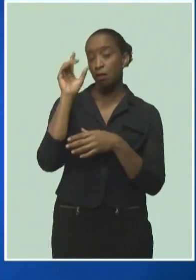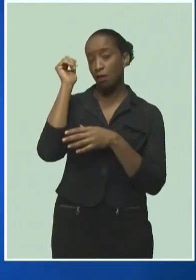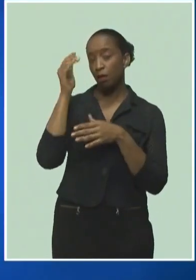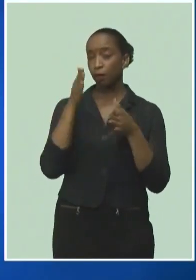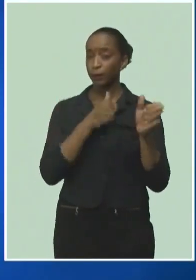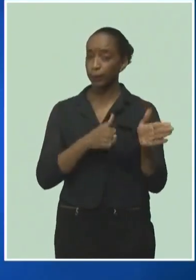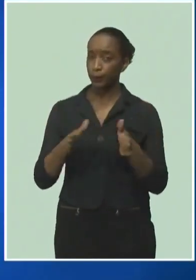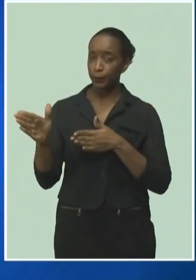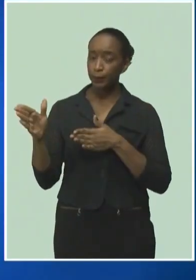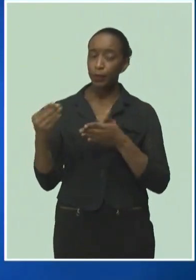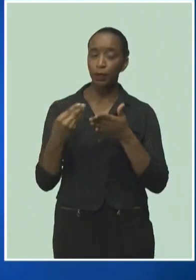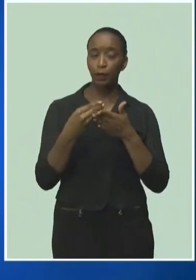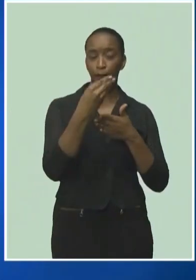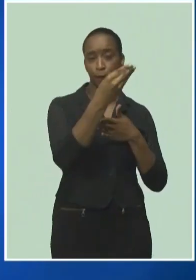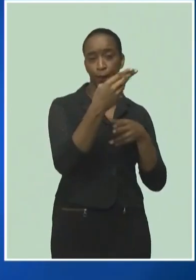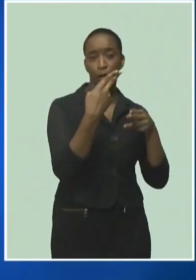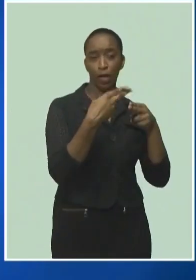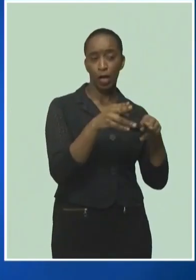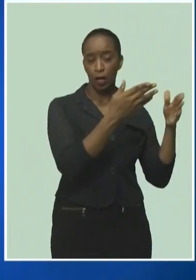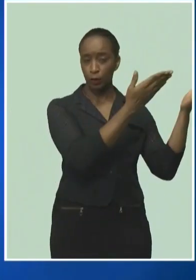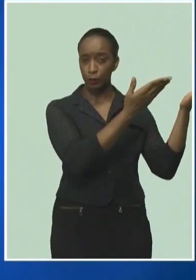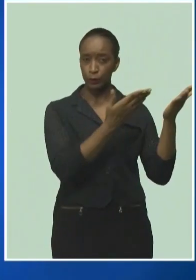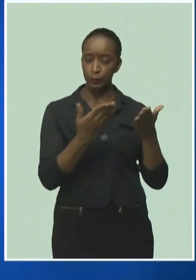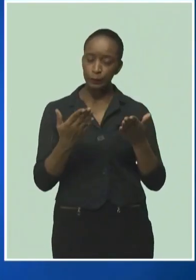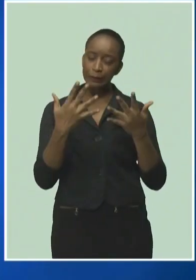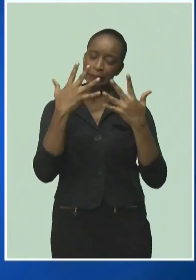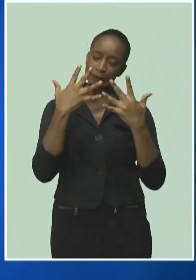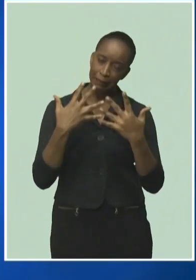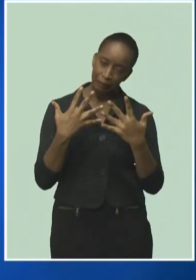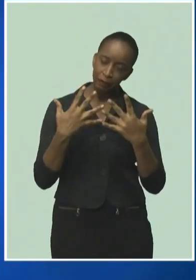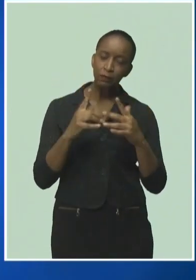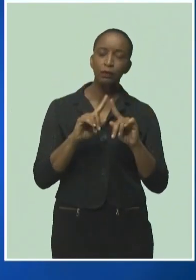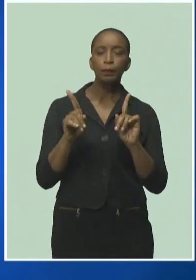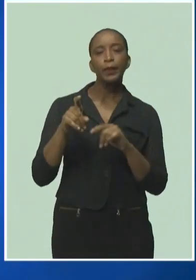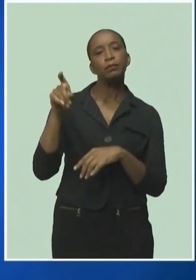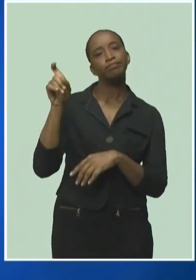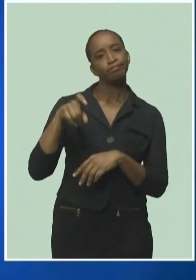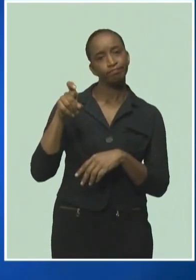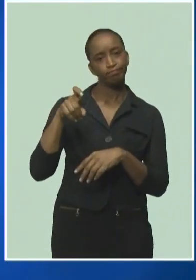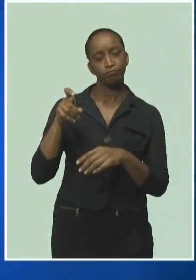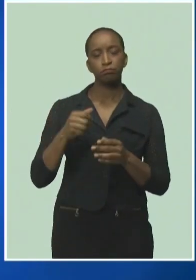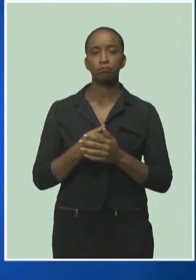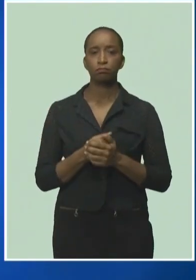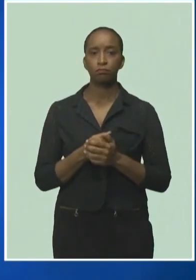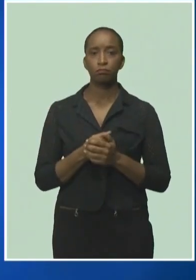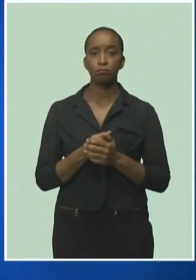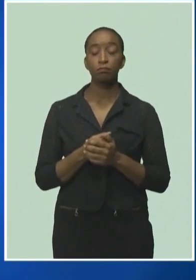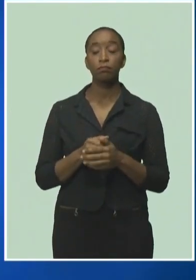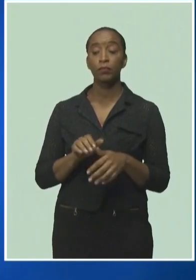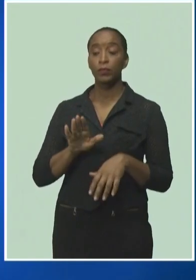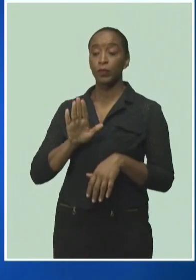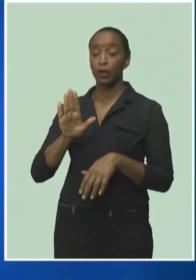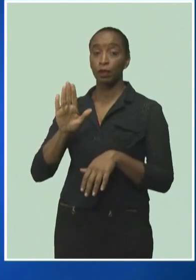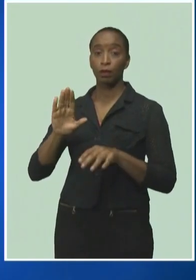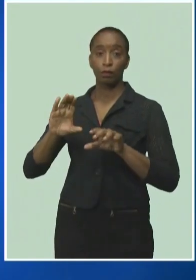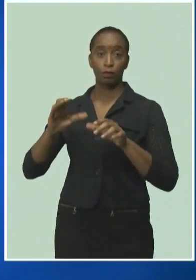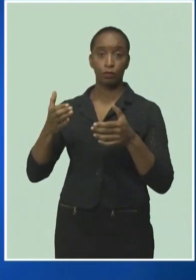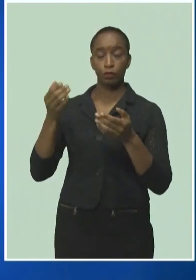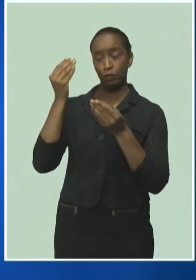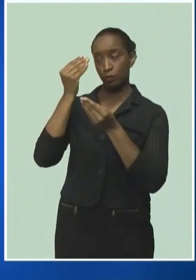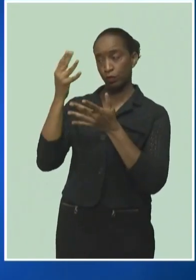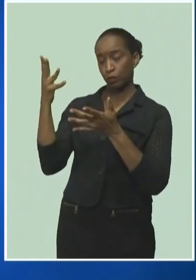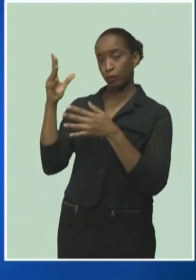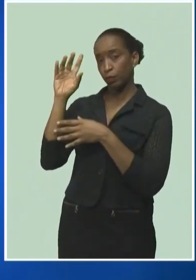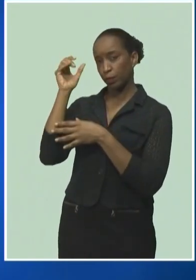is unfortunate but necessary at this time. Mr. Lane said his association alerted authorities, specifically the Ministry